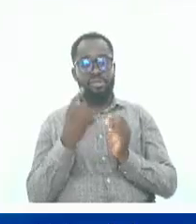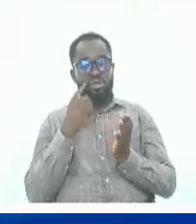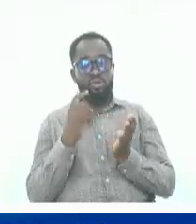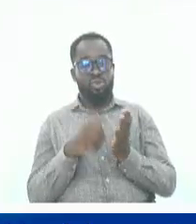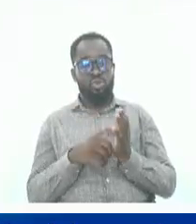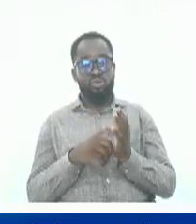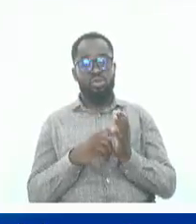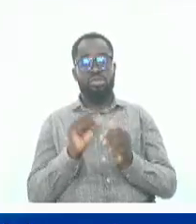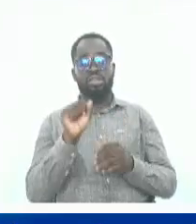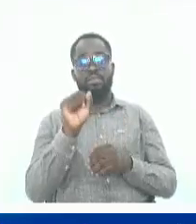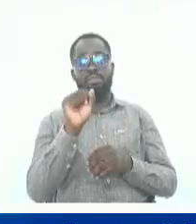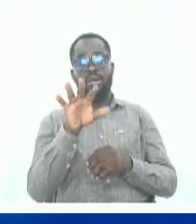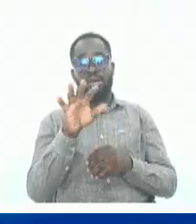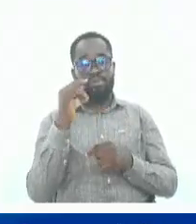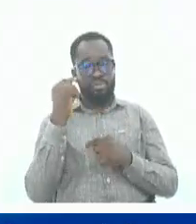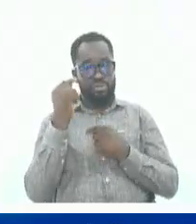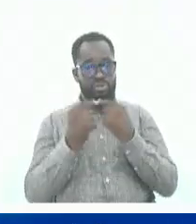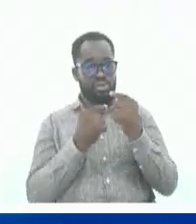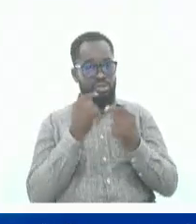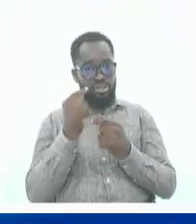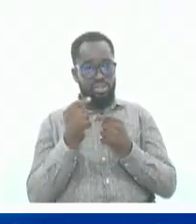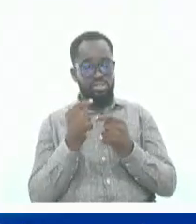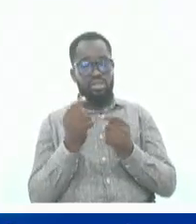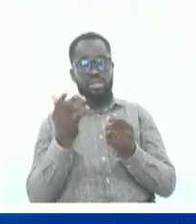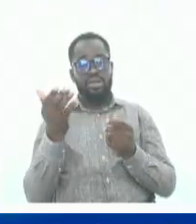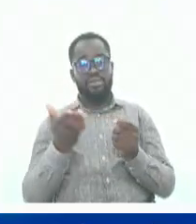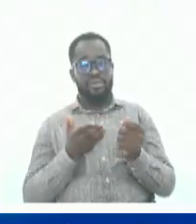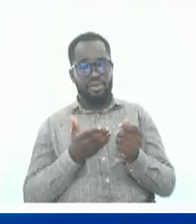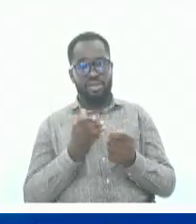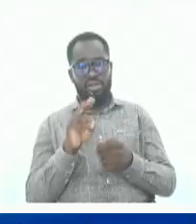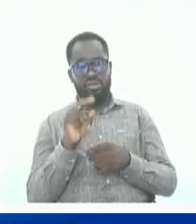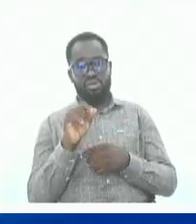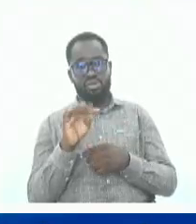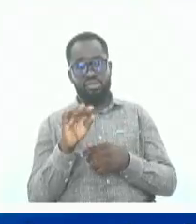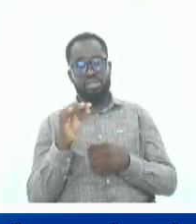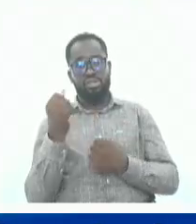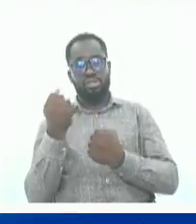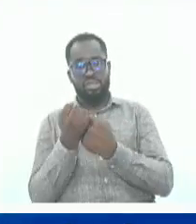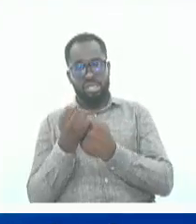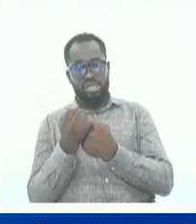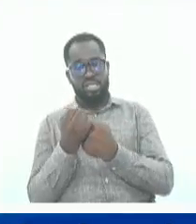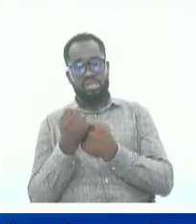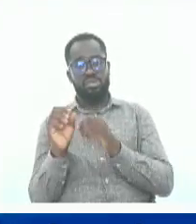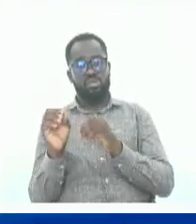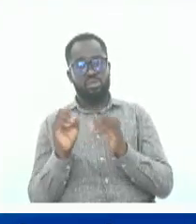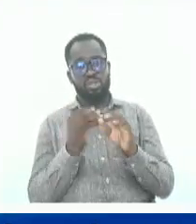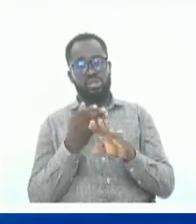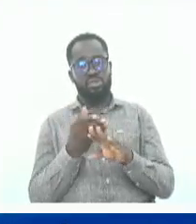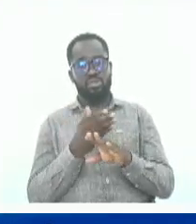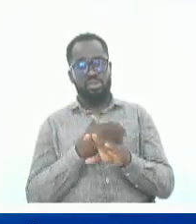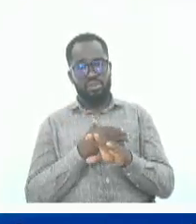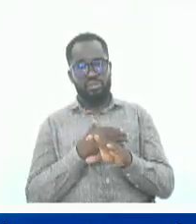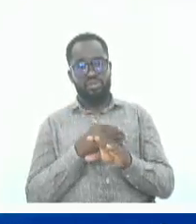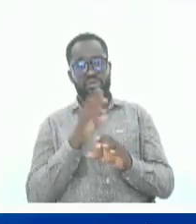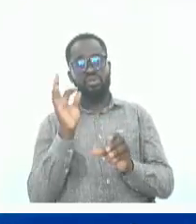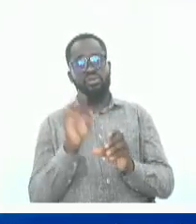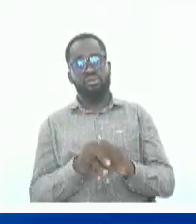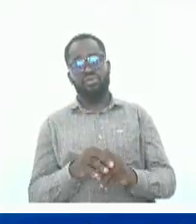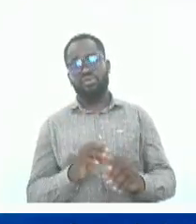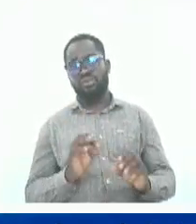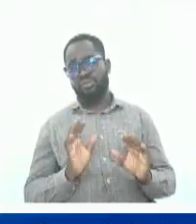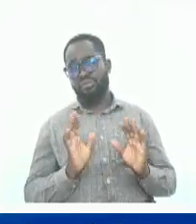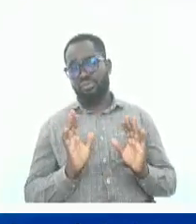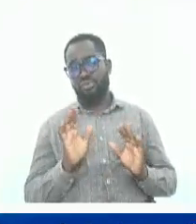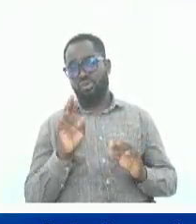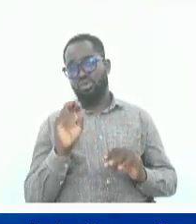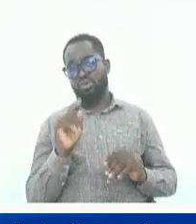a motion is tabled for consideration, I'll invite a unit holder to second the motion before it is put to a vote. A